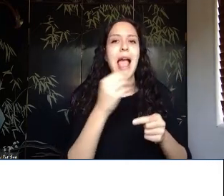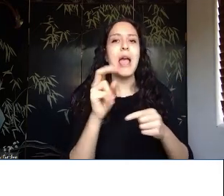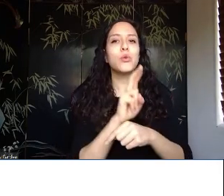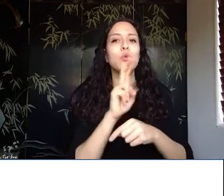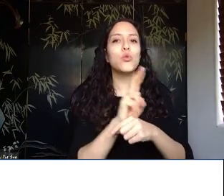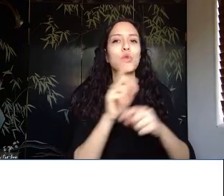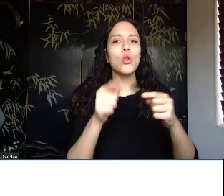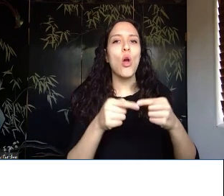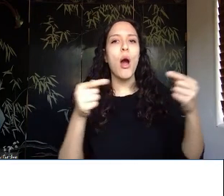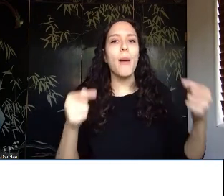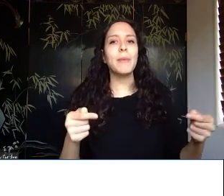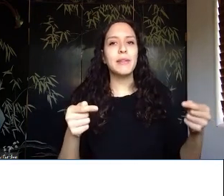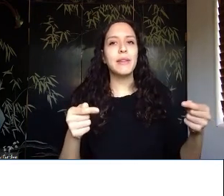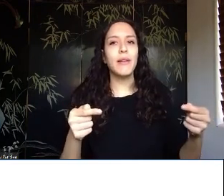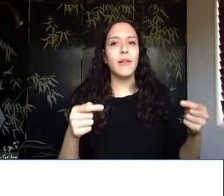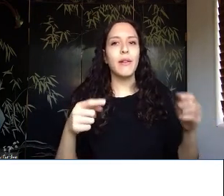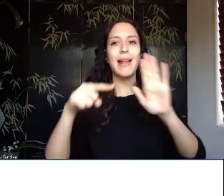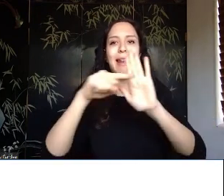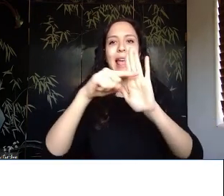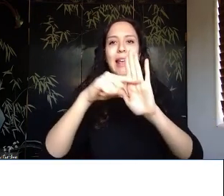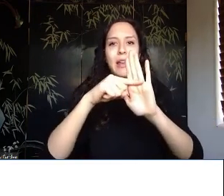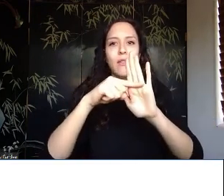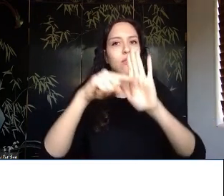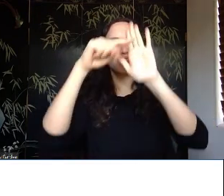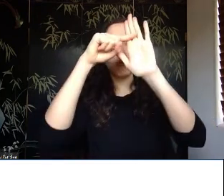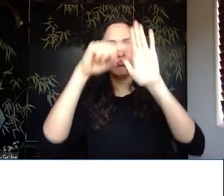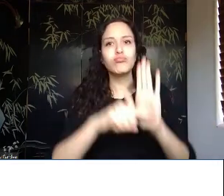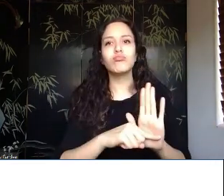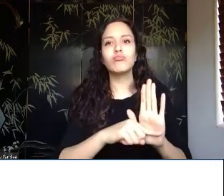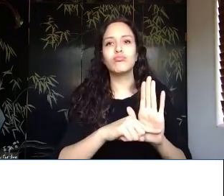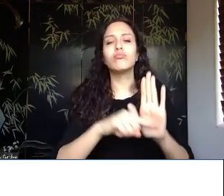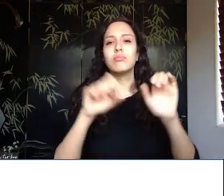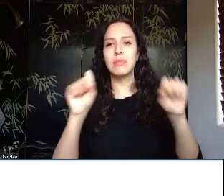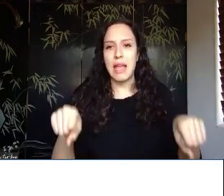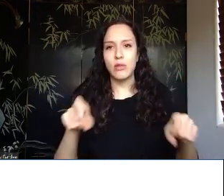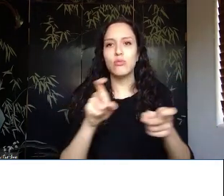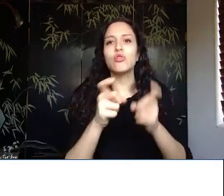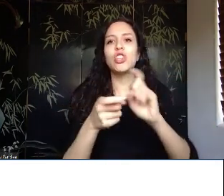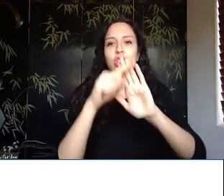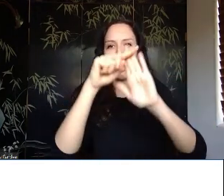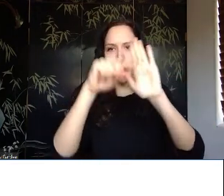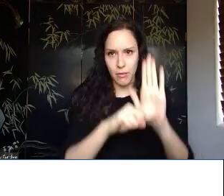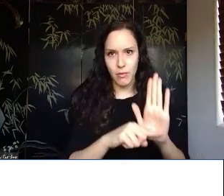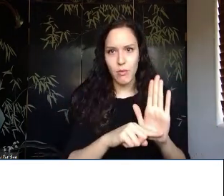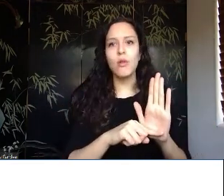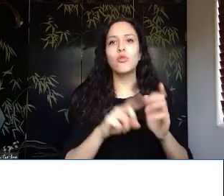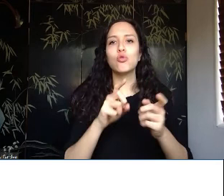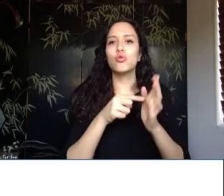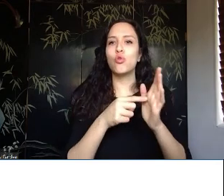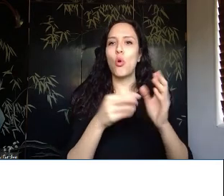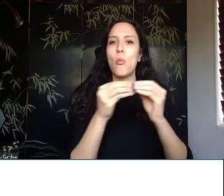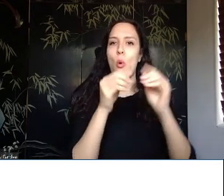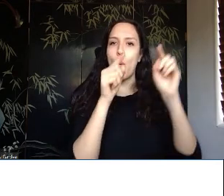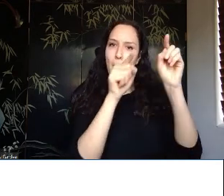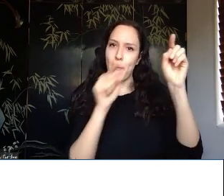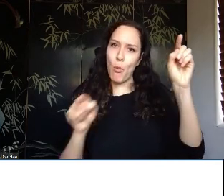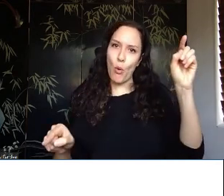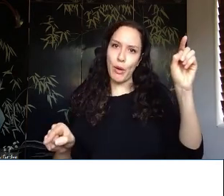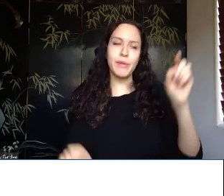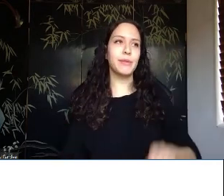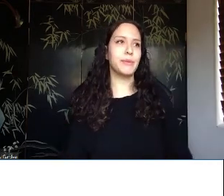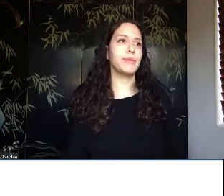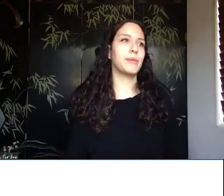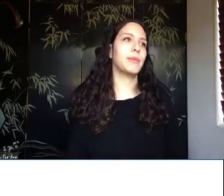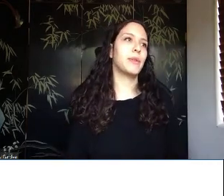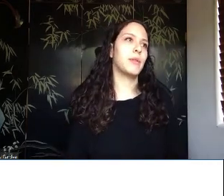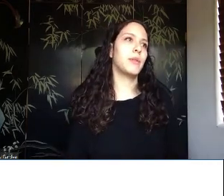Okay, so again, all right, it doesn't matter if the negative is in the middle, if